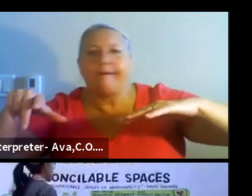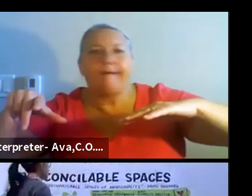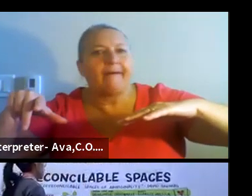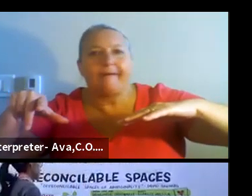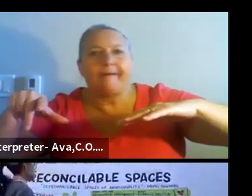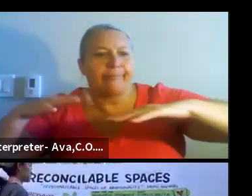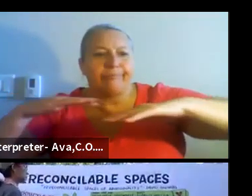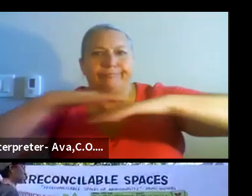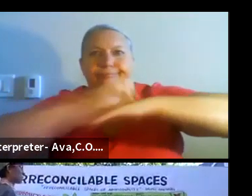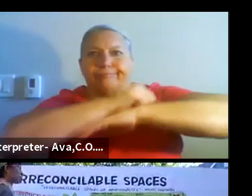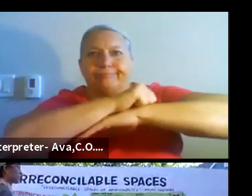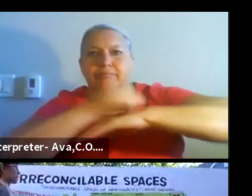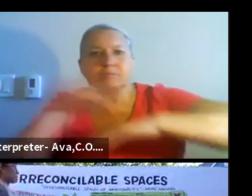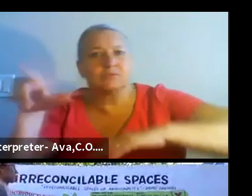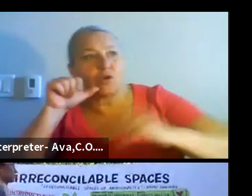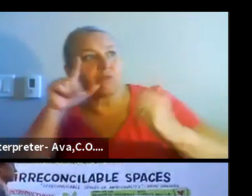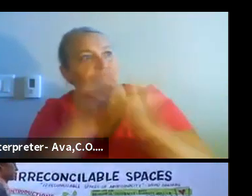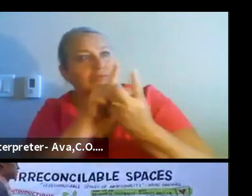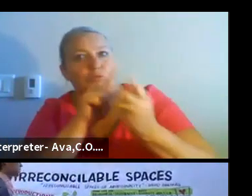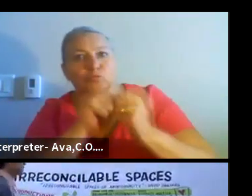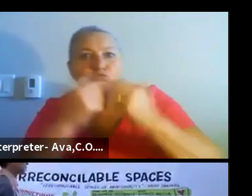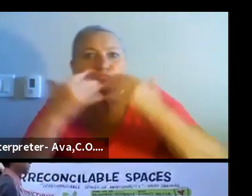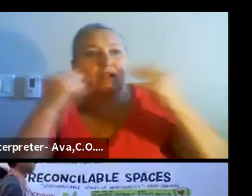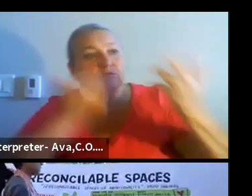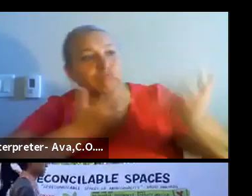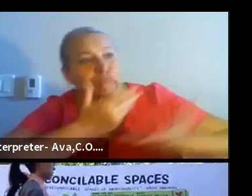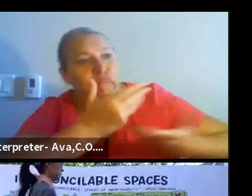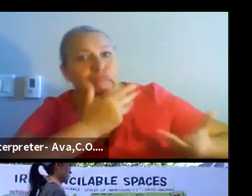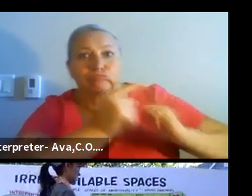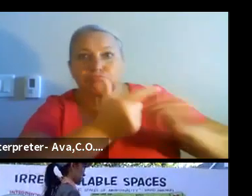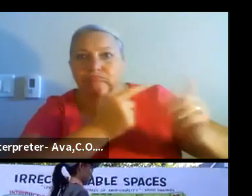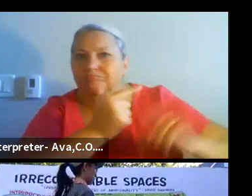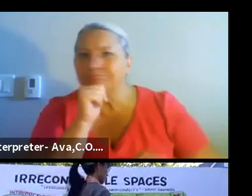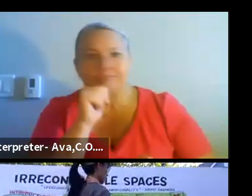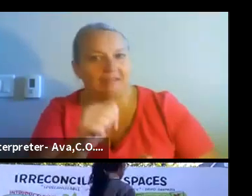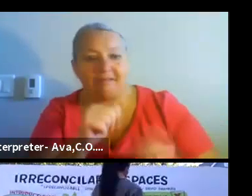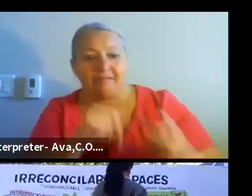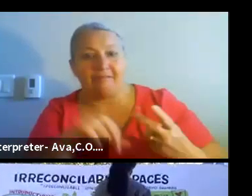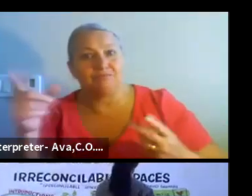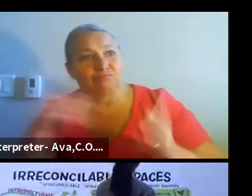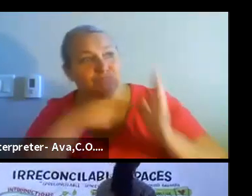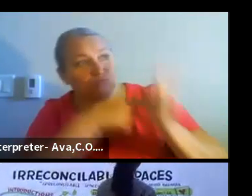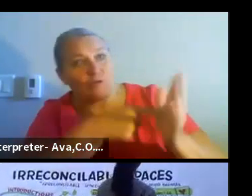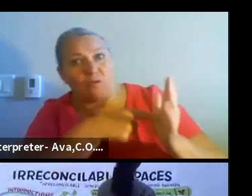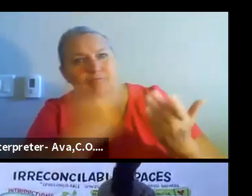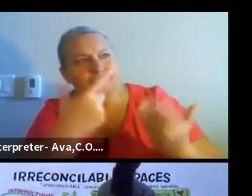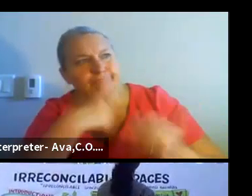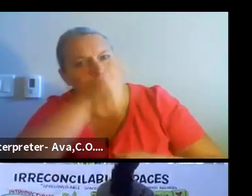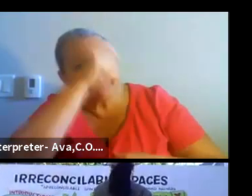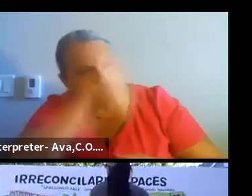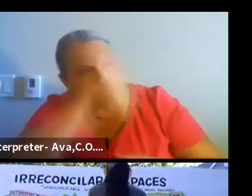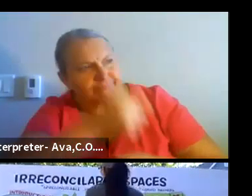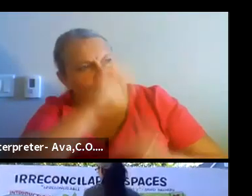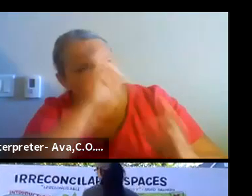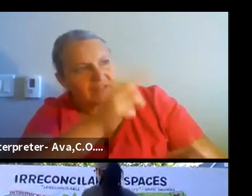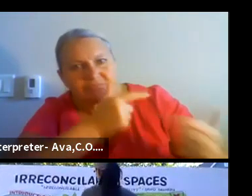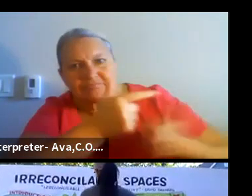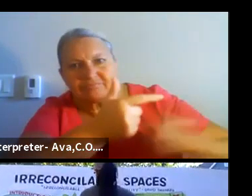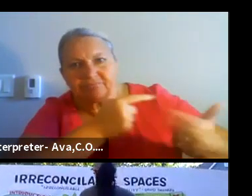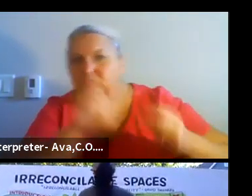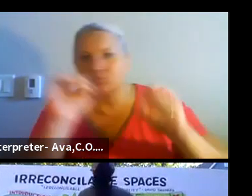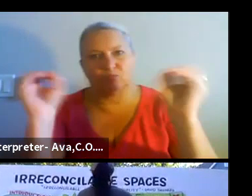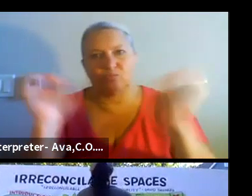we posit that while conciliation, the forging of right and respectful relationships